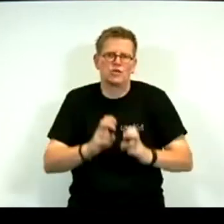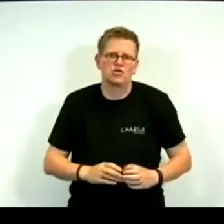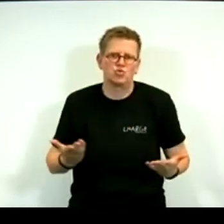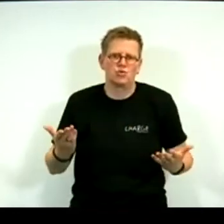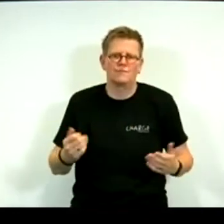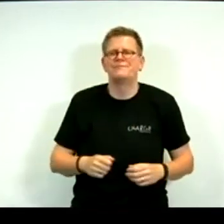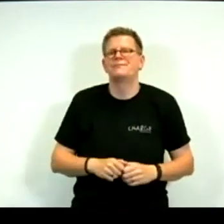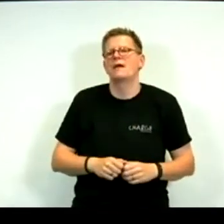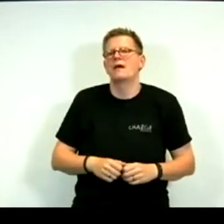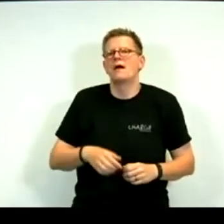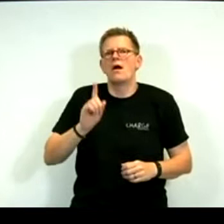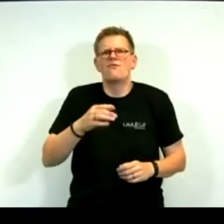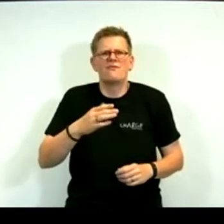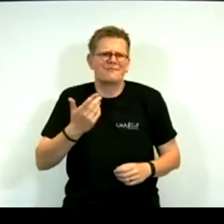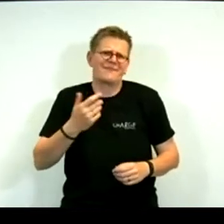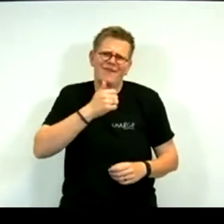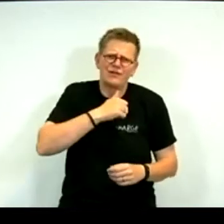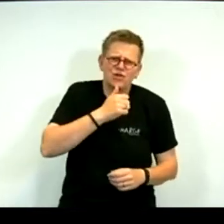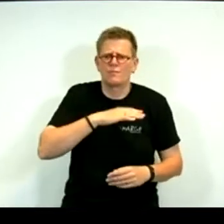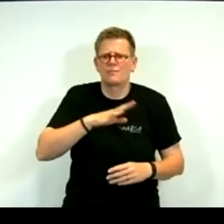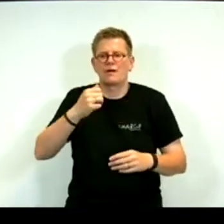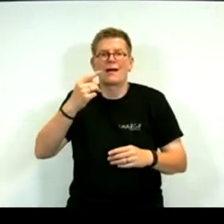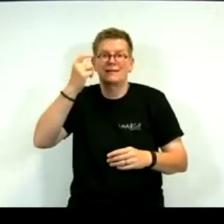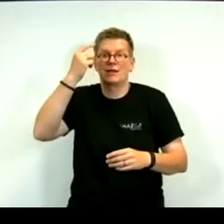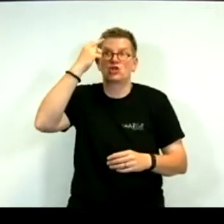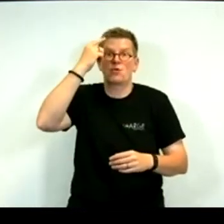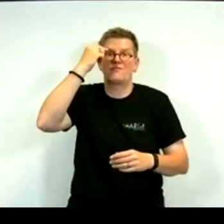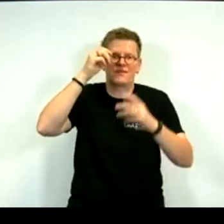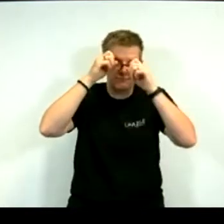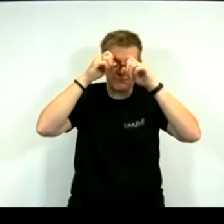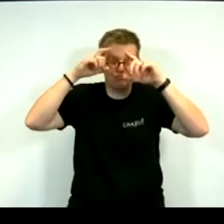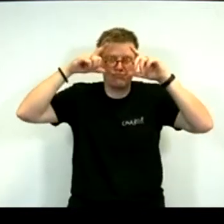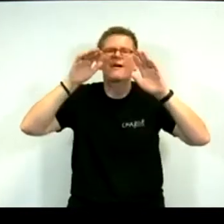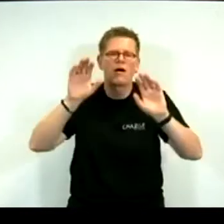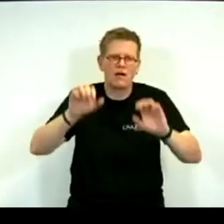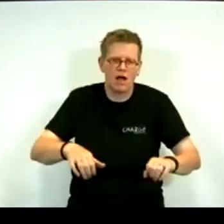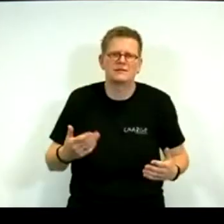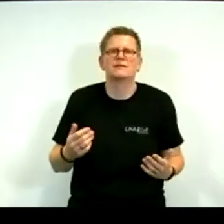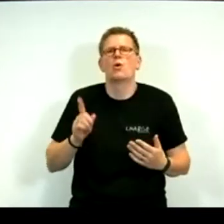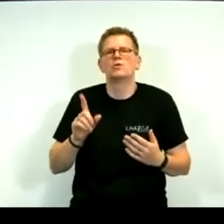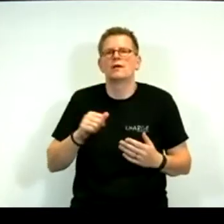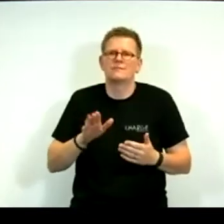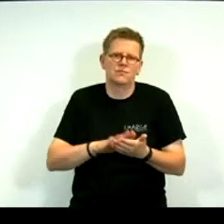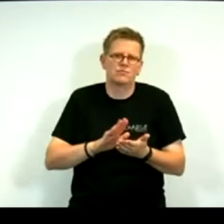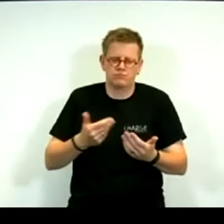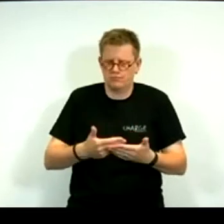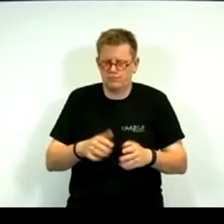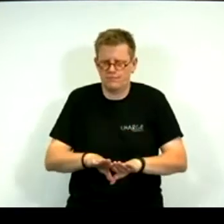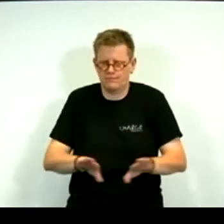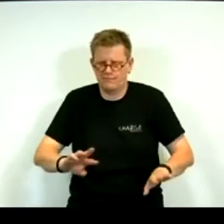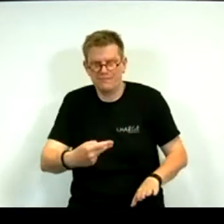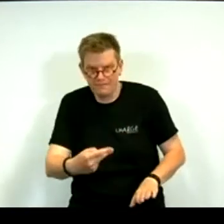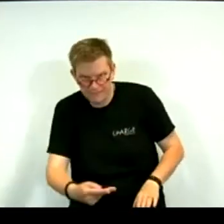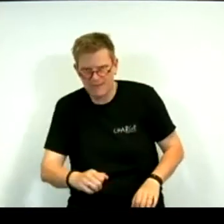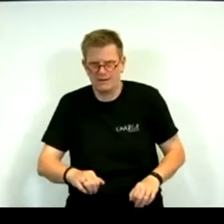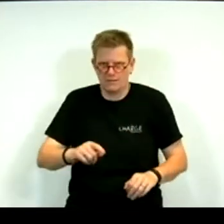dilate the eyes with drops, and then you probably have to get on the floor and play and try and look into the eyes. And a